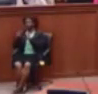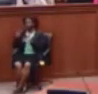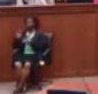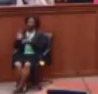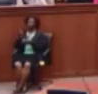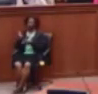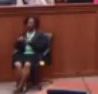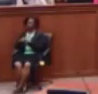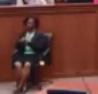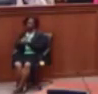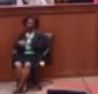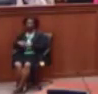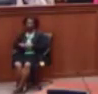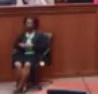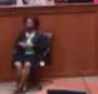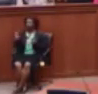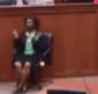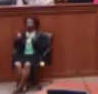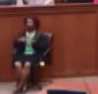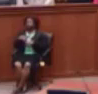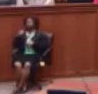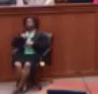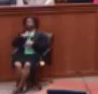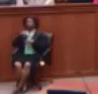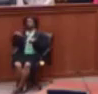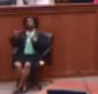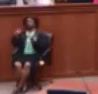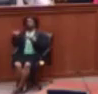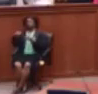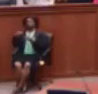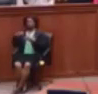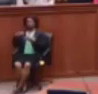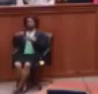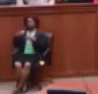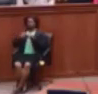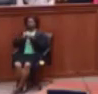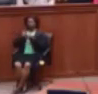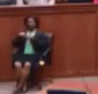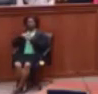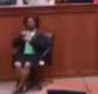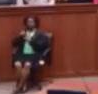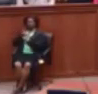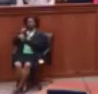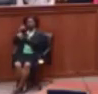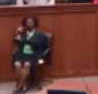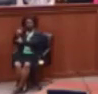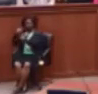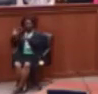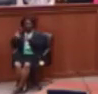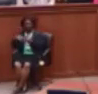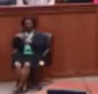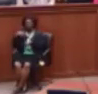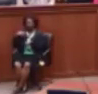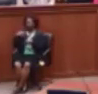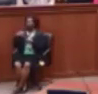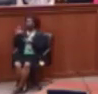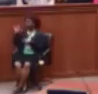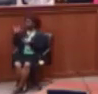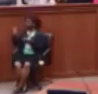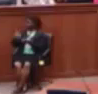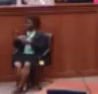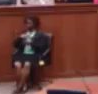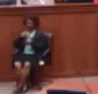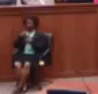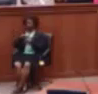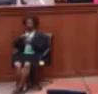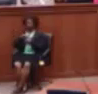feedback and are giving us direction for the program. So I want to share those 8 with you. The first one is there was